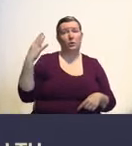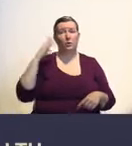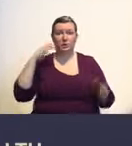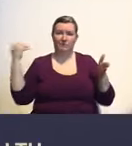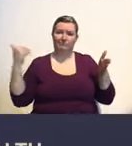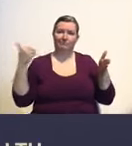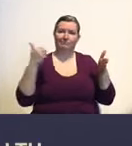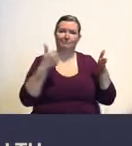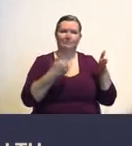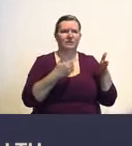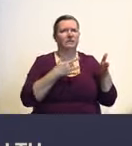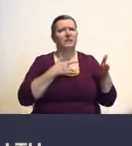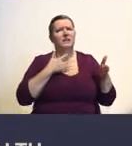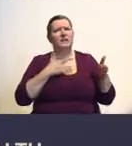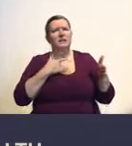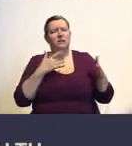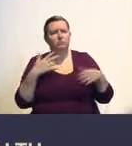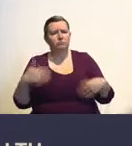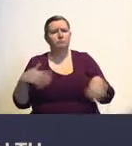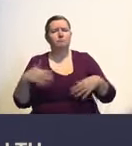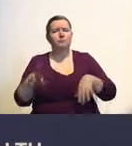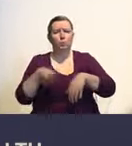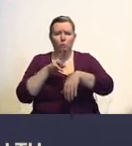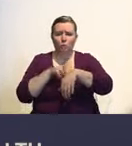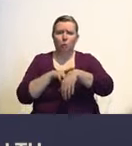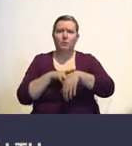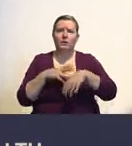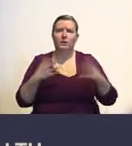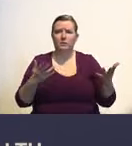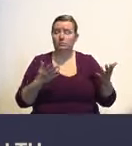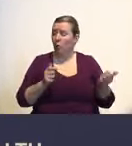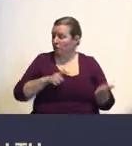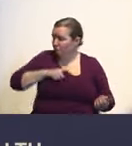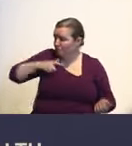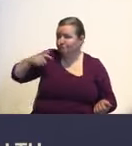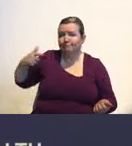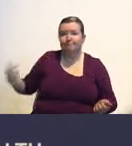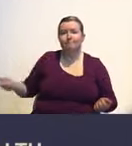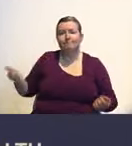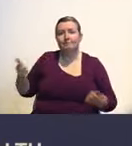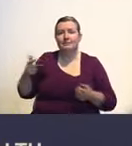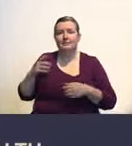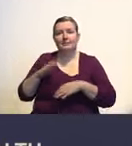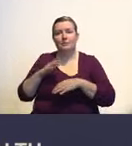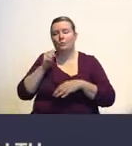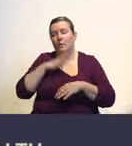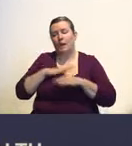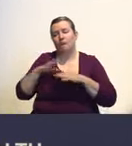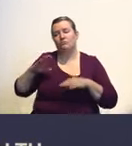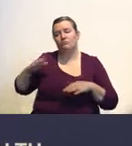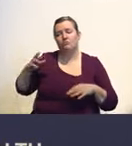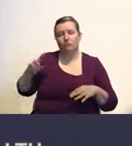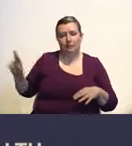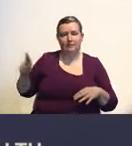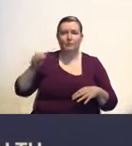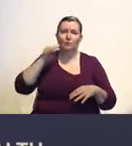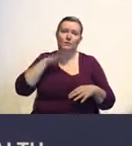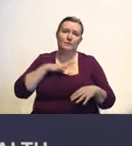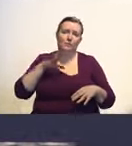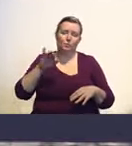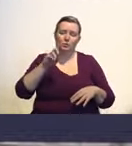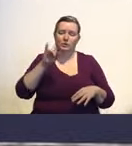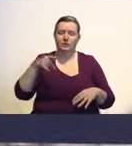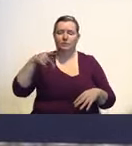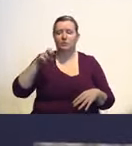as well. With that, please help me welcome the woman to my right who needs no introduction, the Commissioner of the Department of Health, Judy